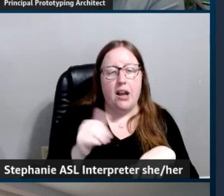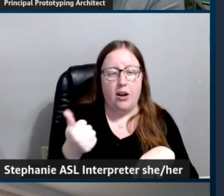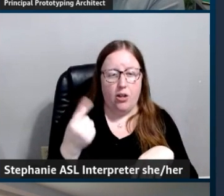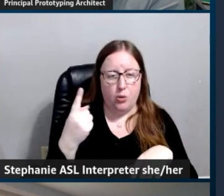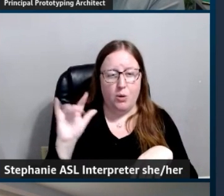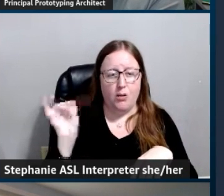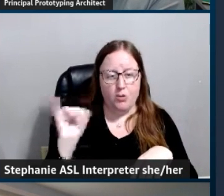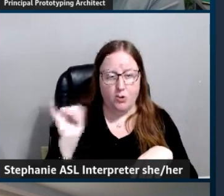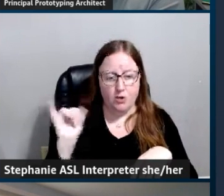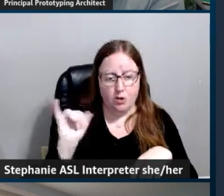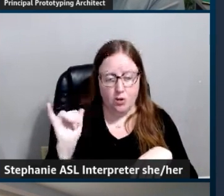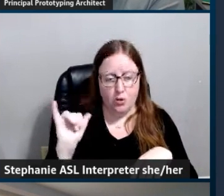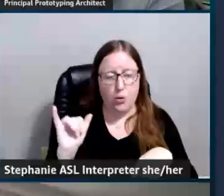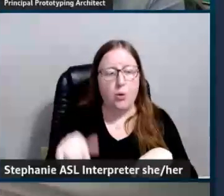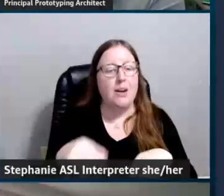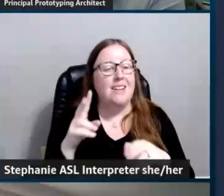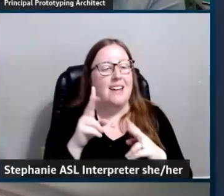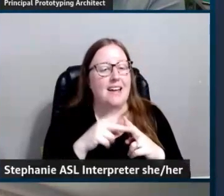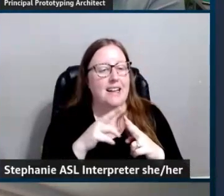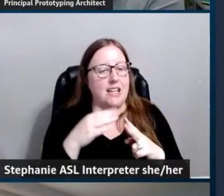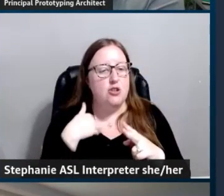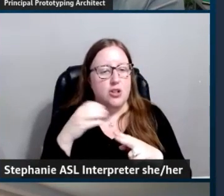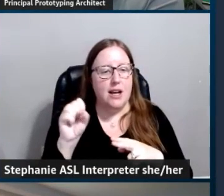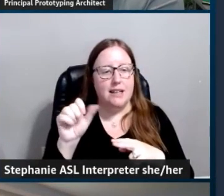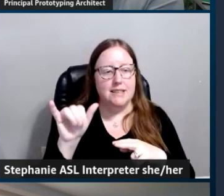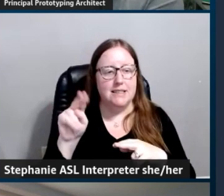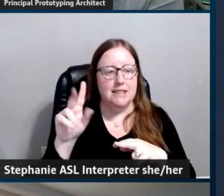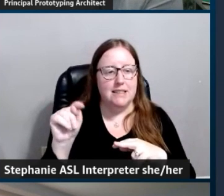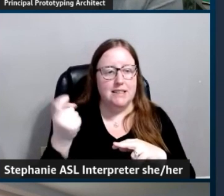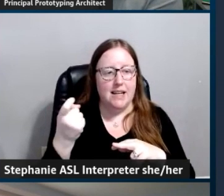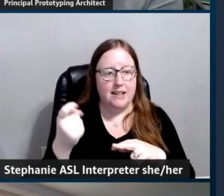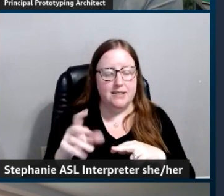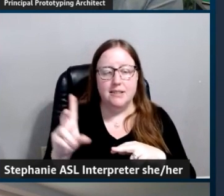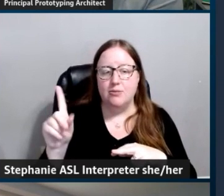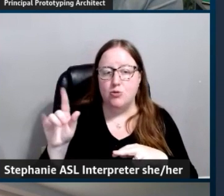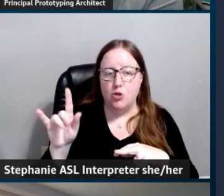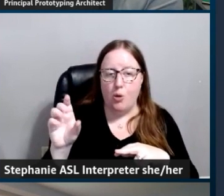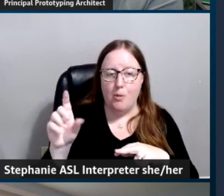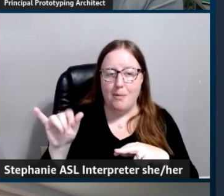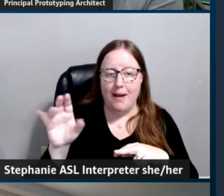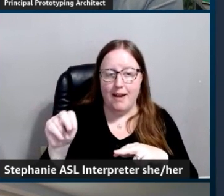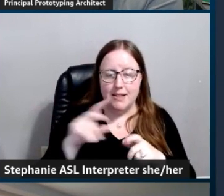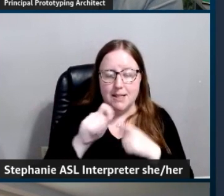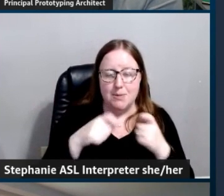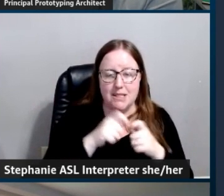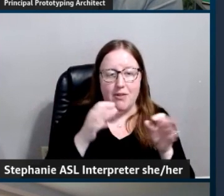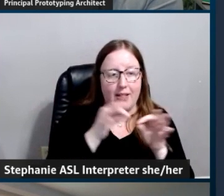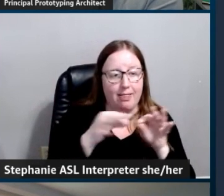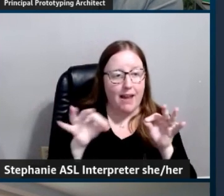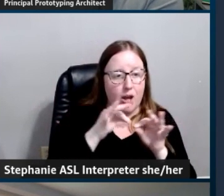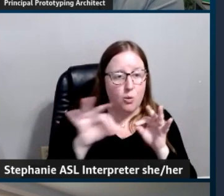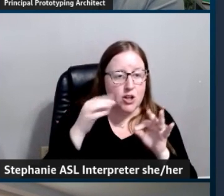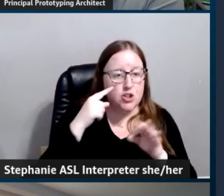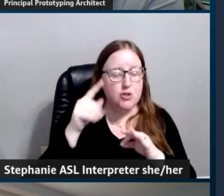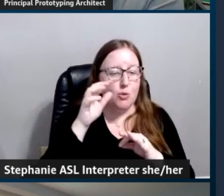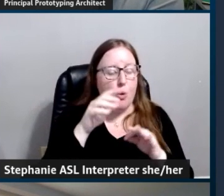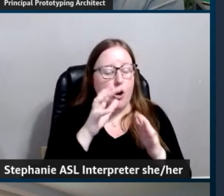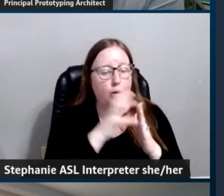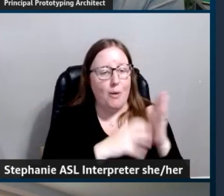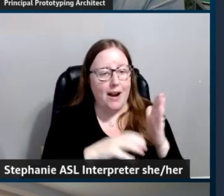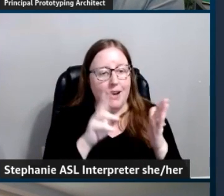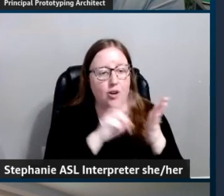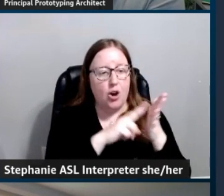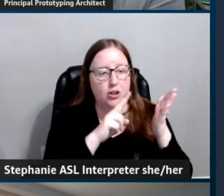has a syntax, a domain-specific language, if you will, for writing contracts. And